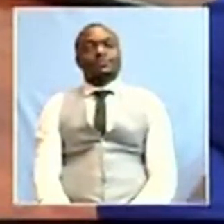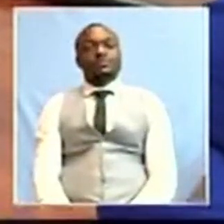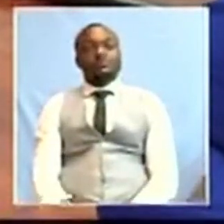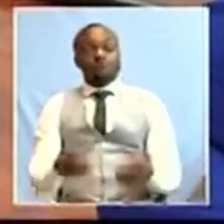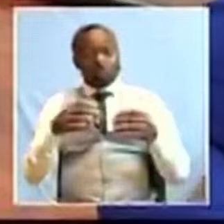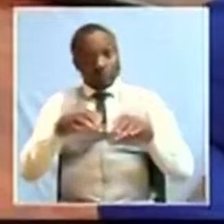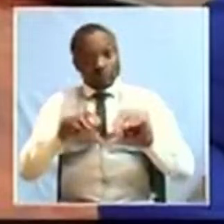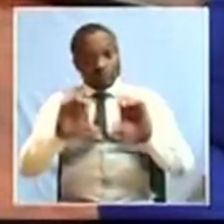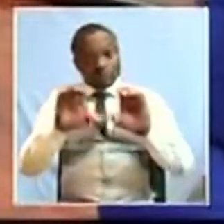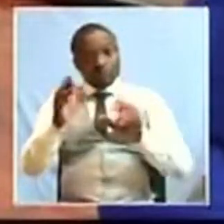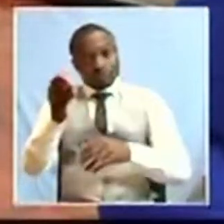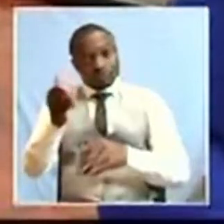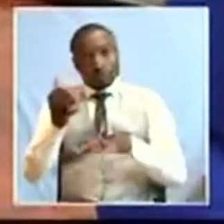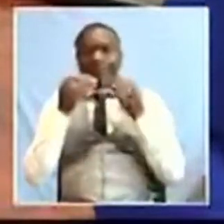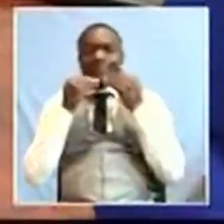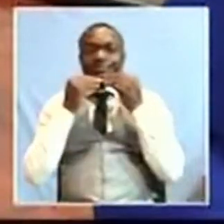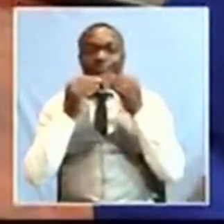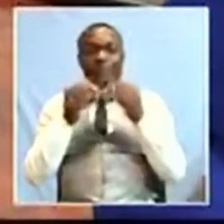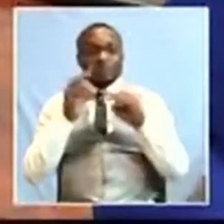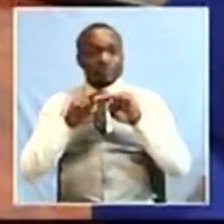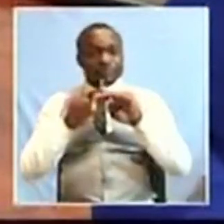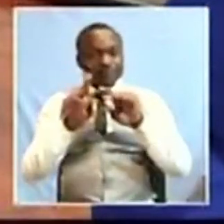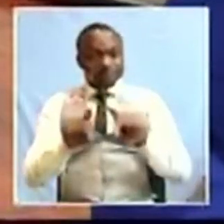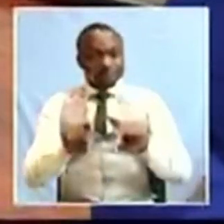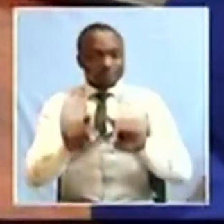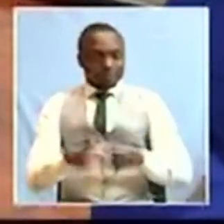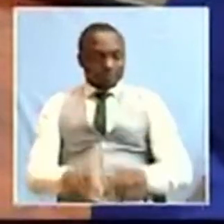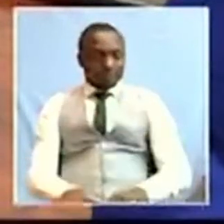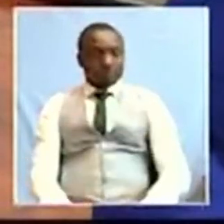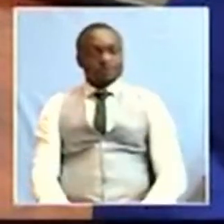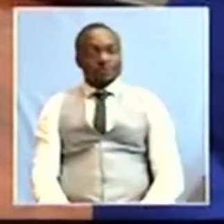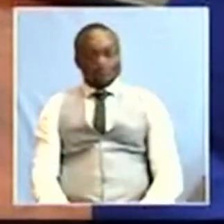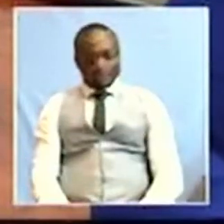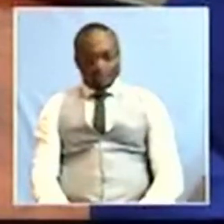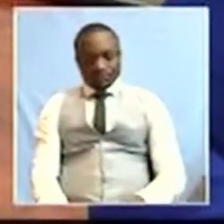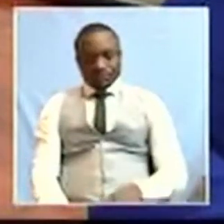Please go ahead. Thank you, Chair.